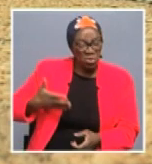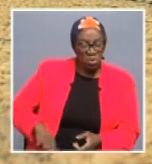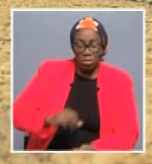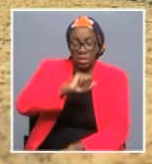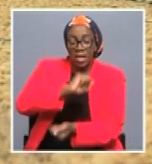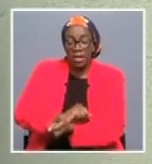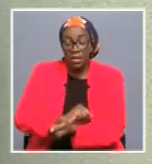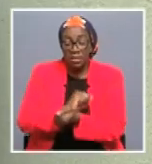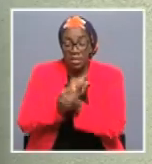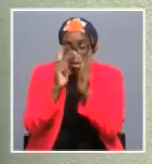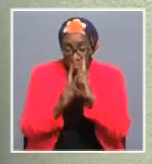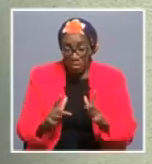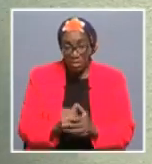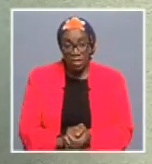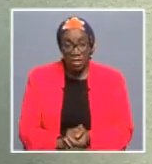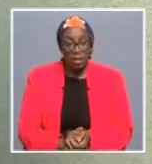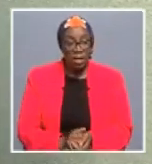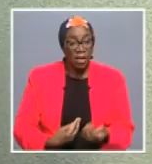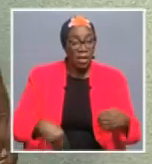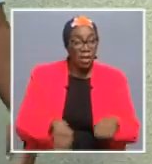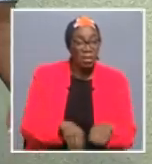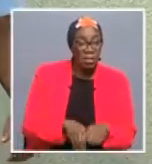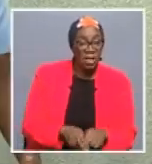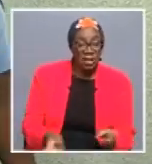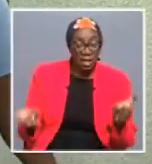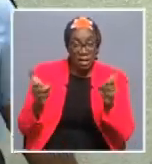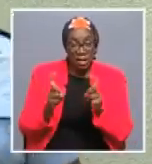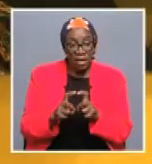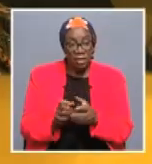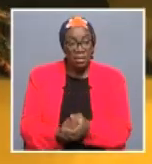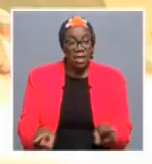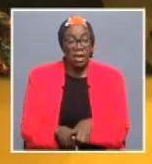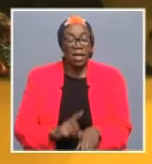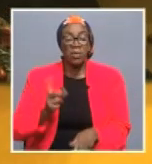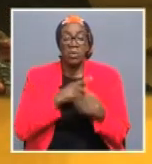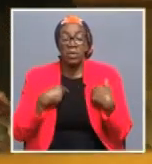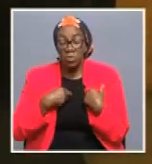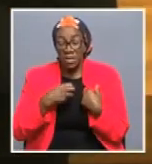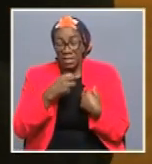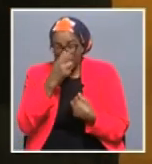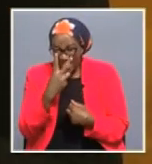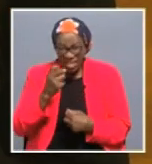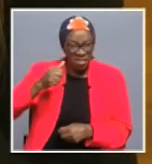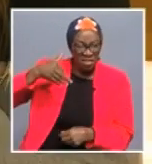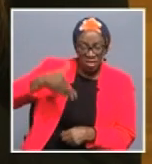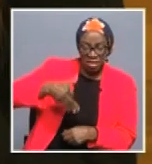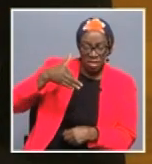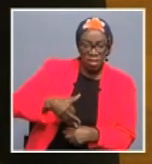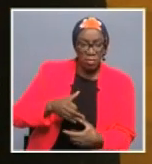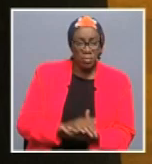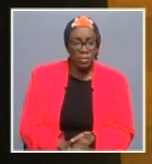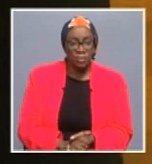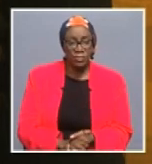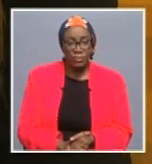and make her spend, like what we see in our country, spend so much time